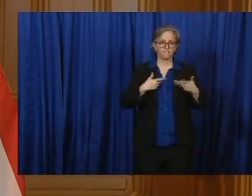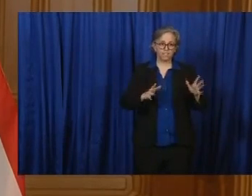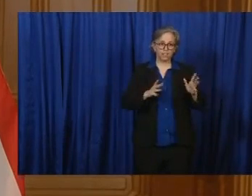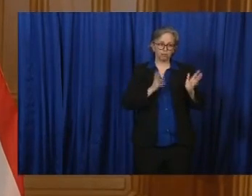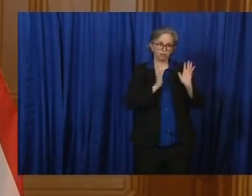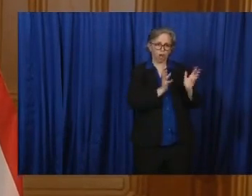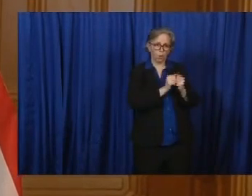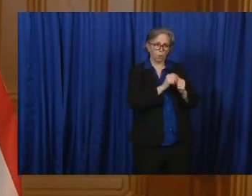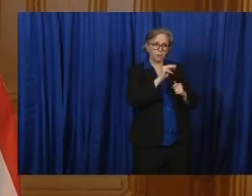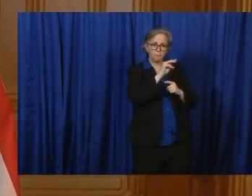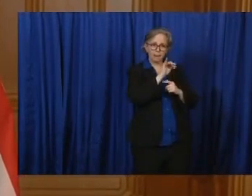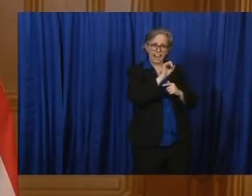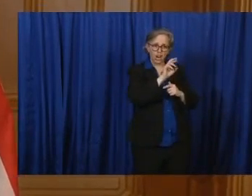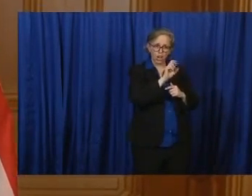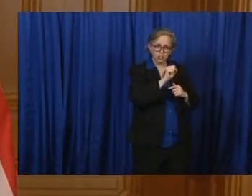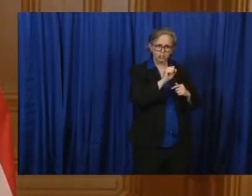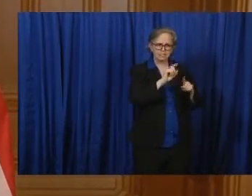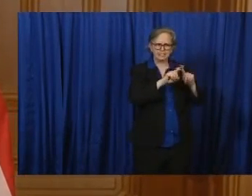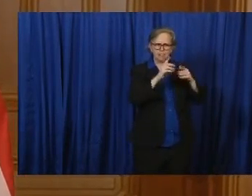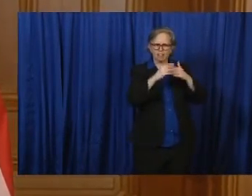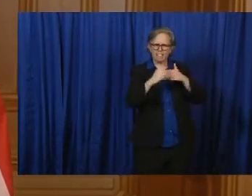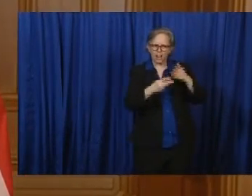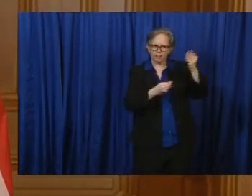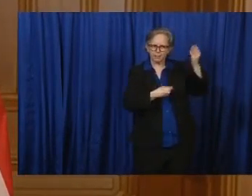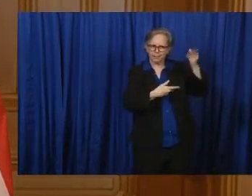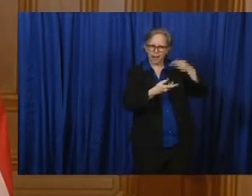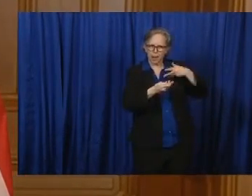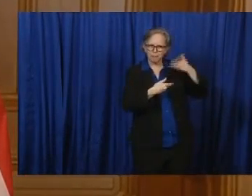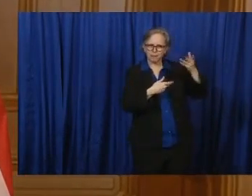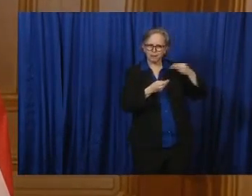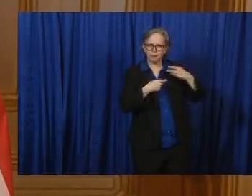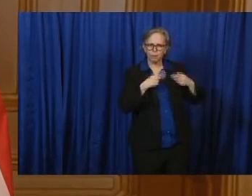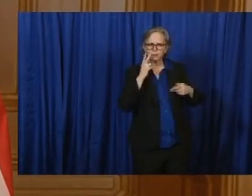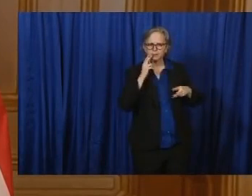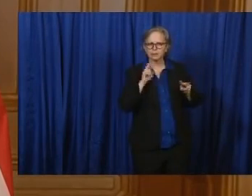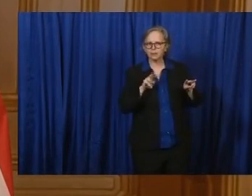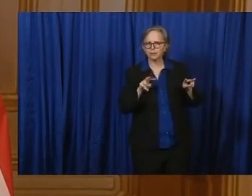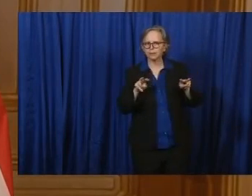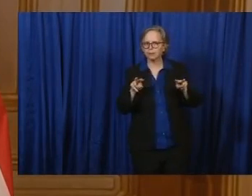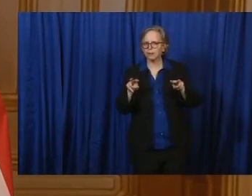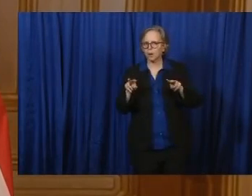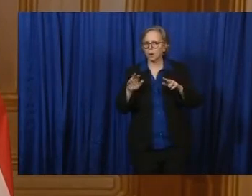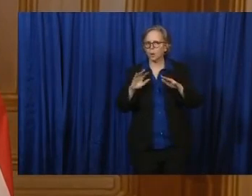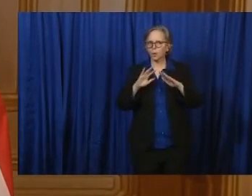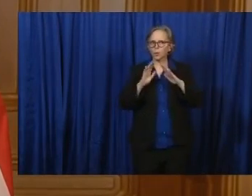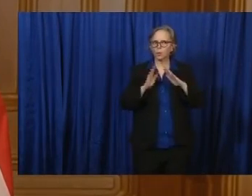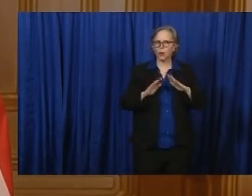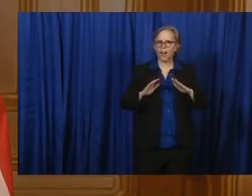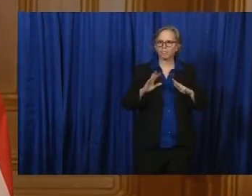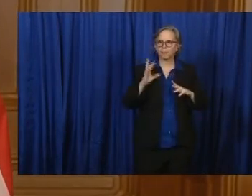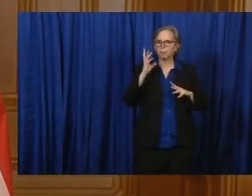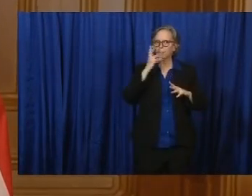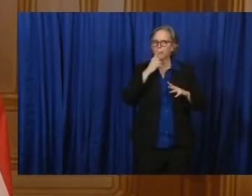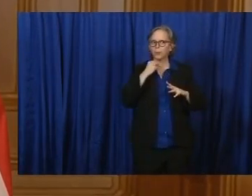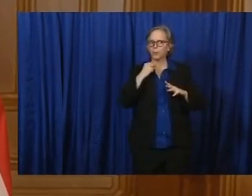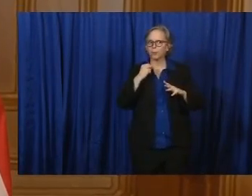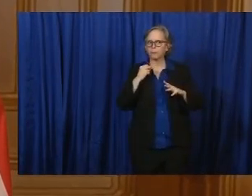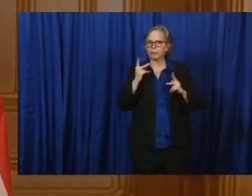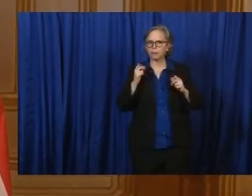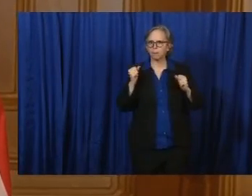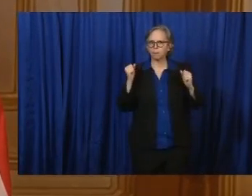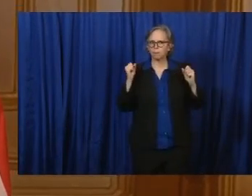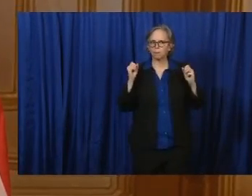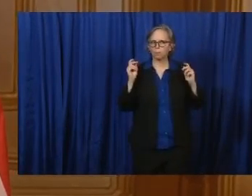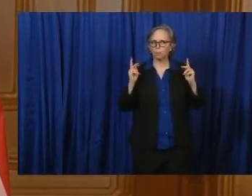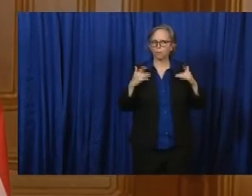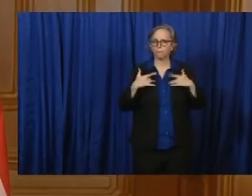police, is that as the weather gets better, any day the weather is better, you are seeing people congregate.